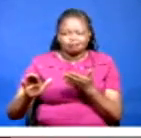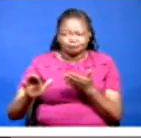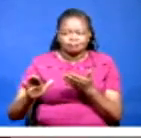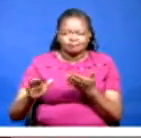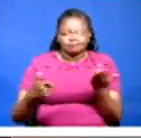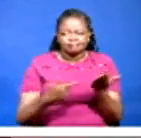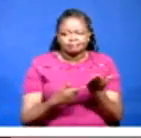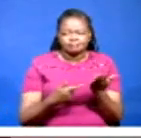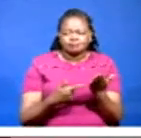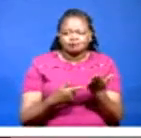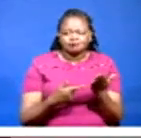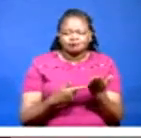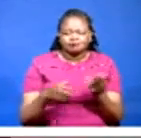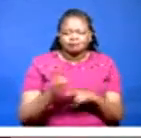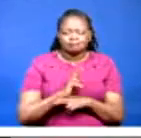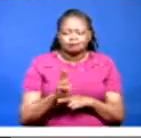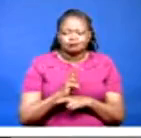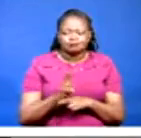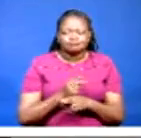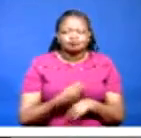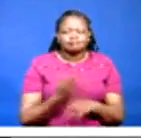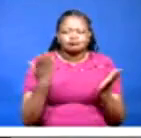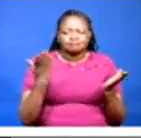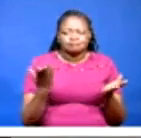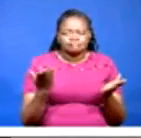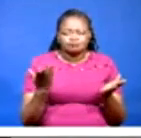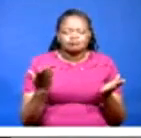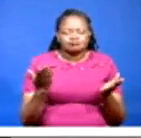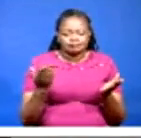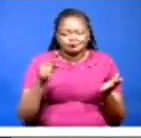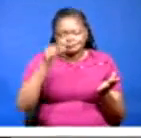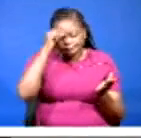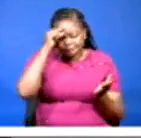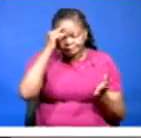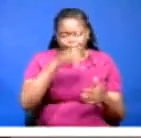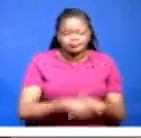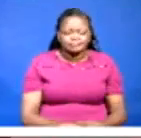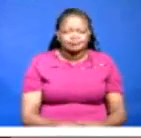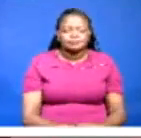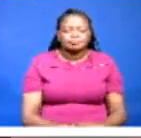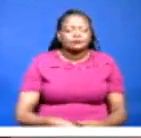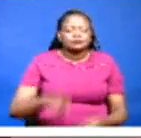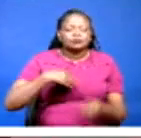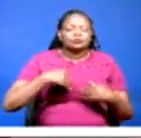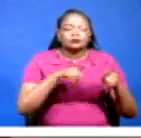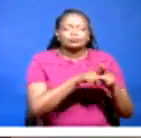technology use across government. We have also,